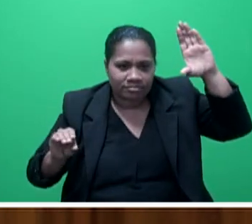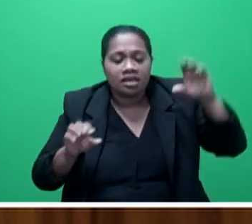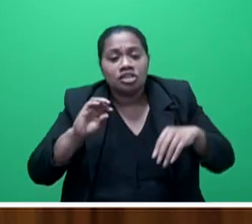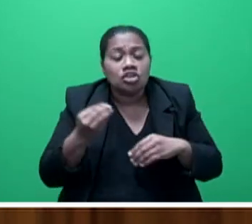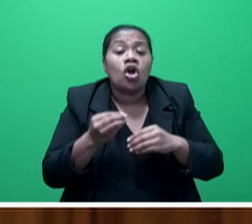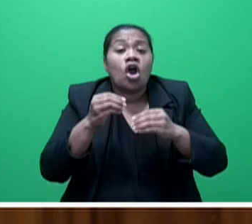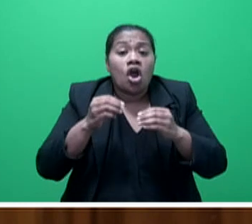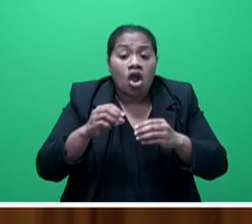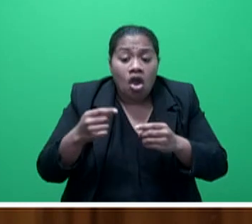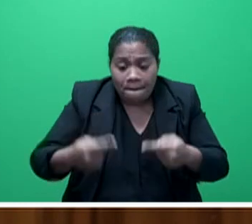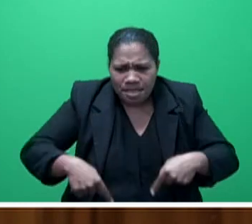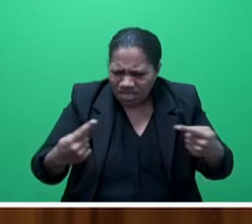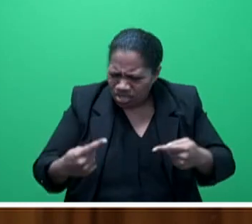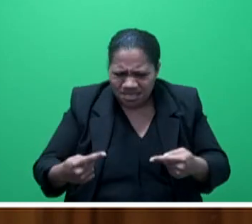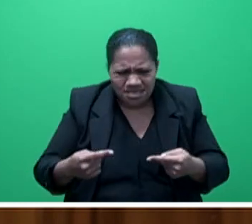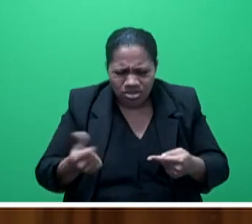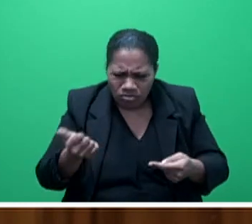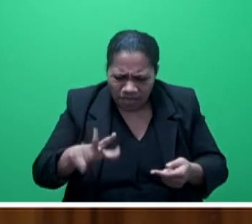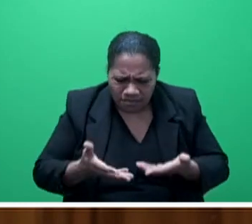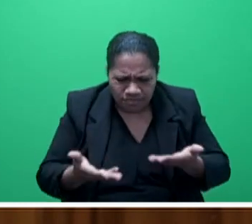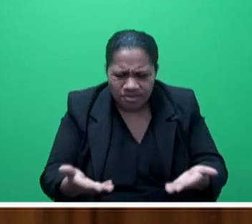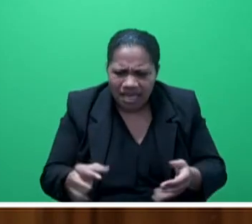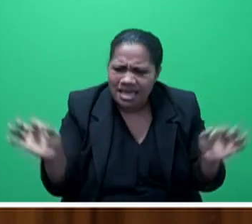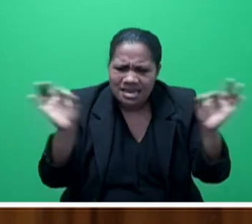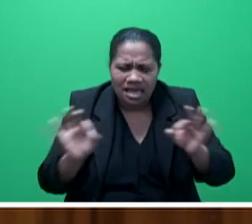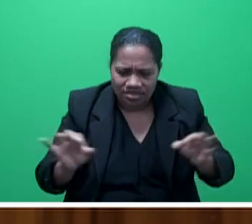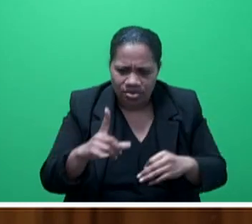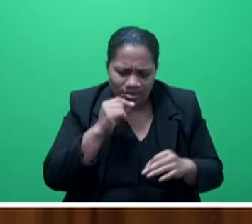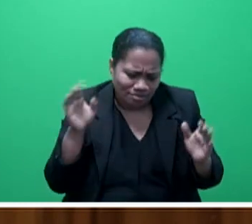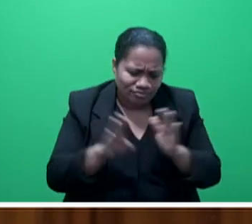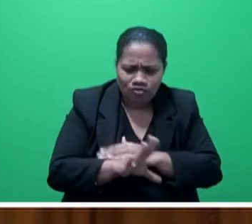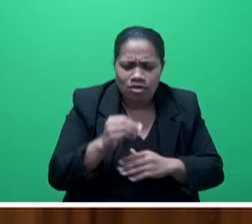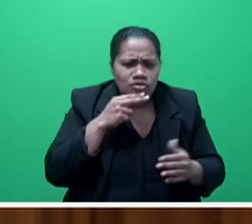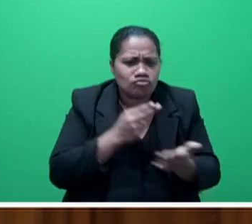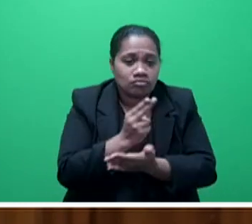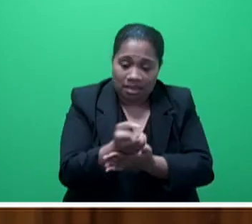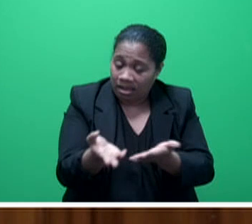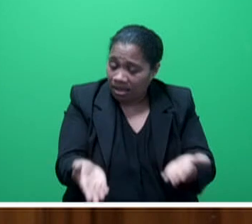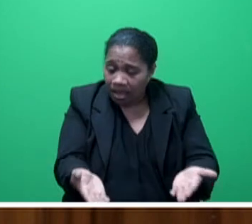a doomsday budget. Nothing can be further from the truth. This rhetoric